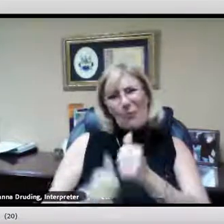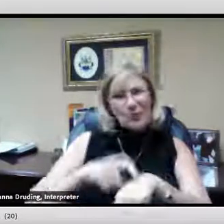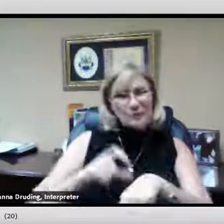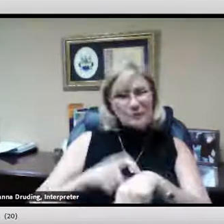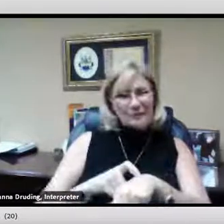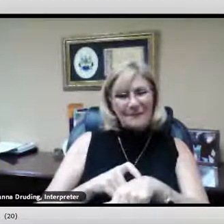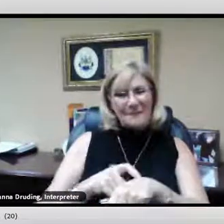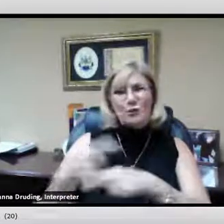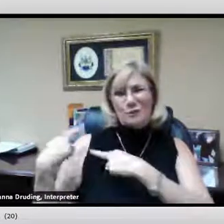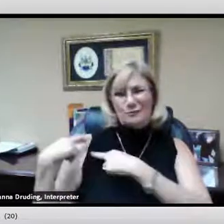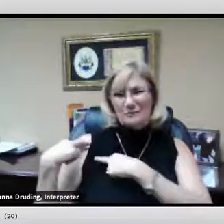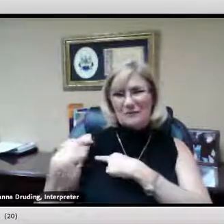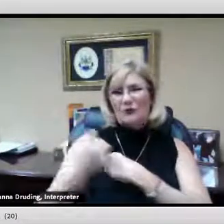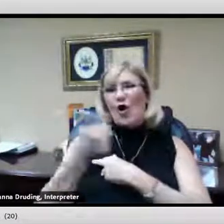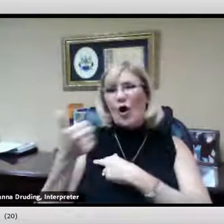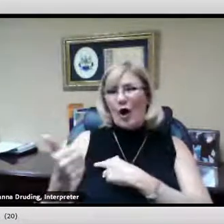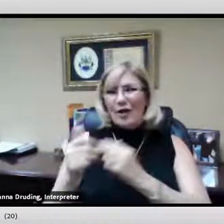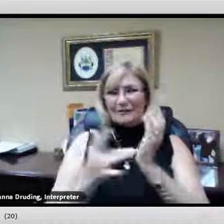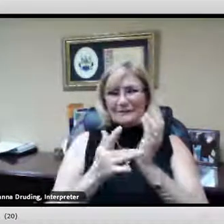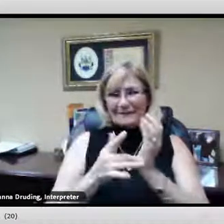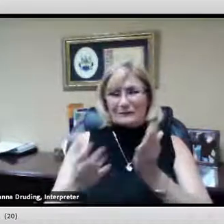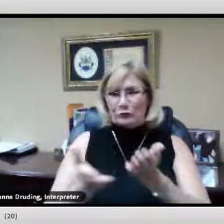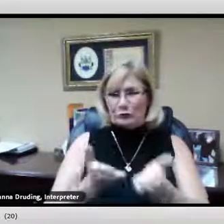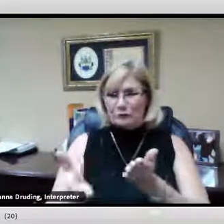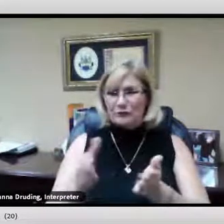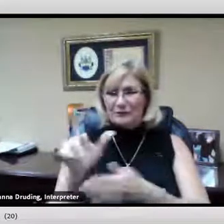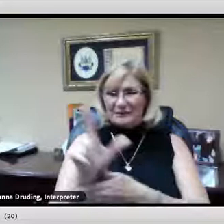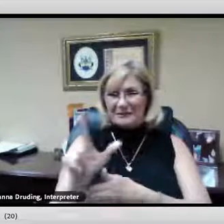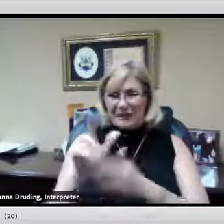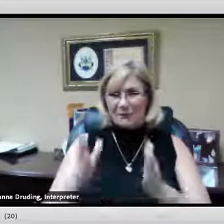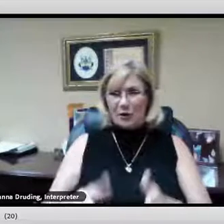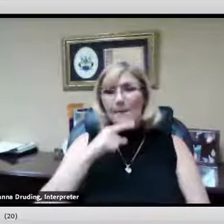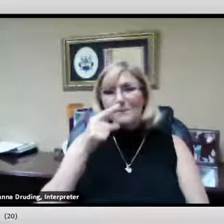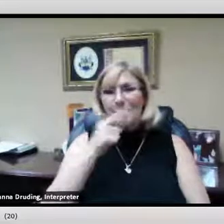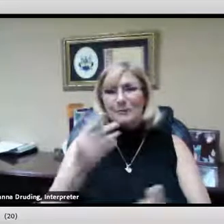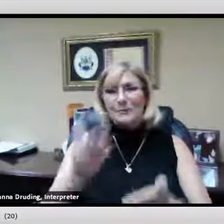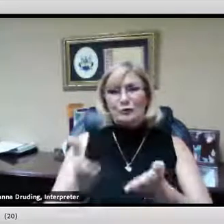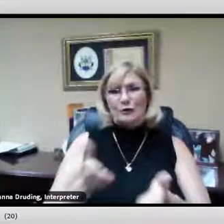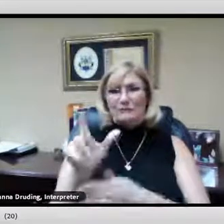of the other technical services librarians and the public services librarians.